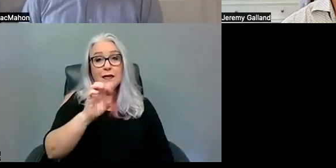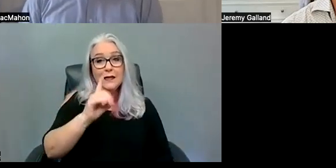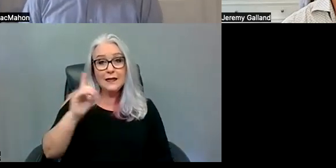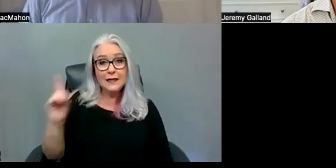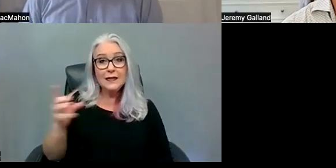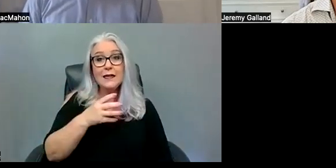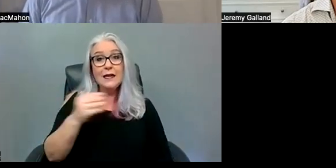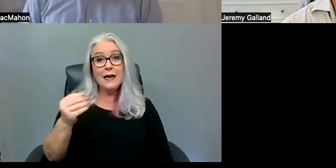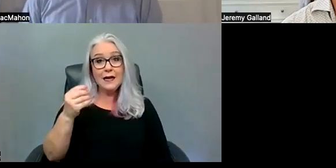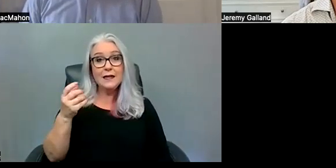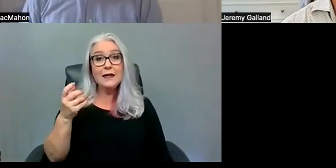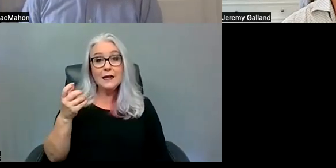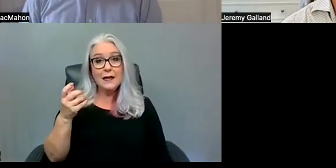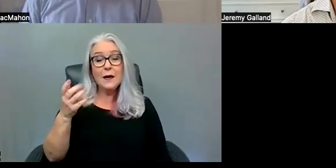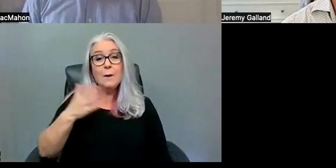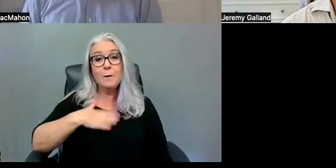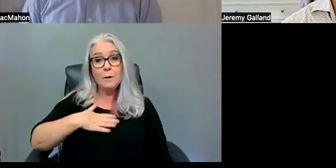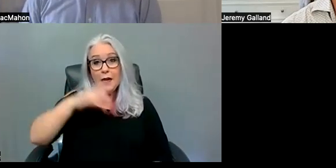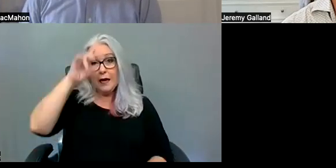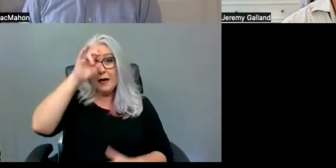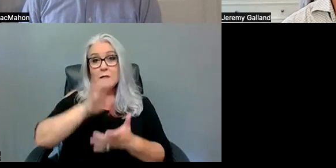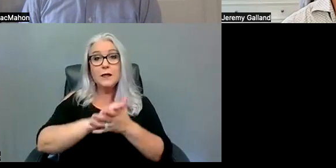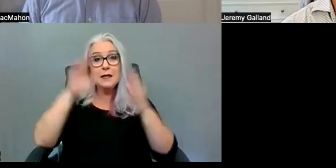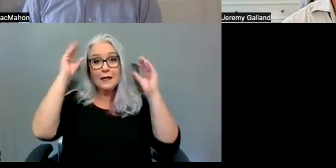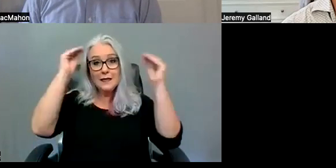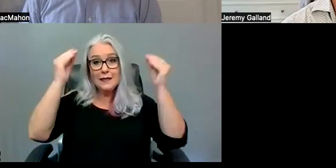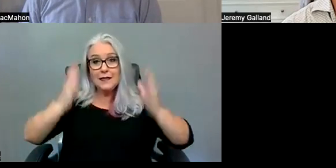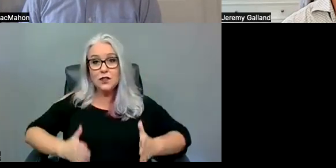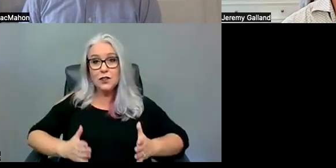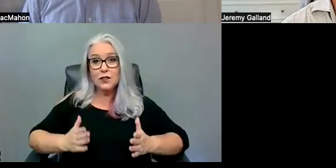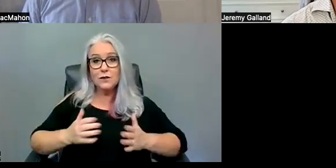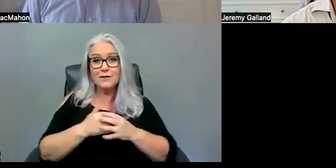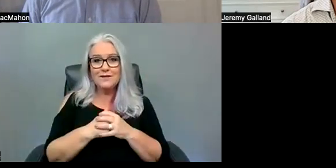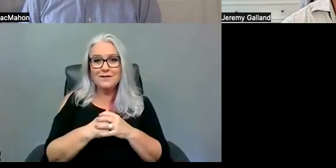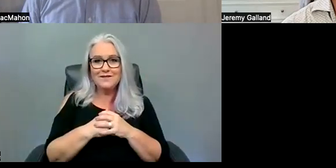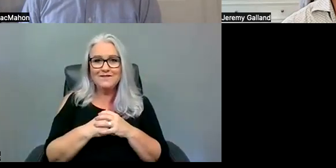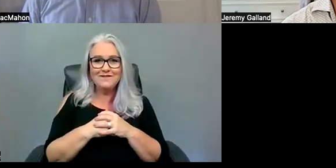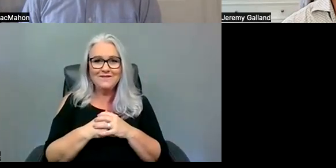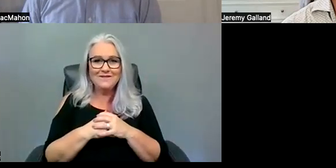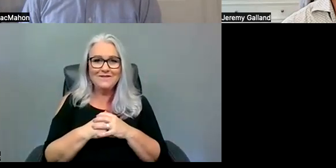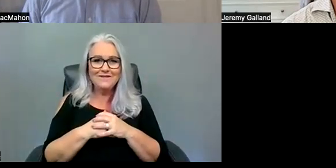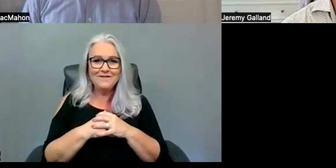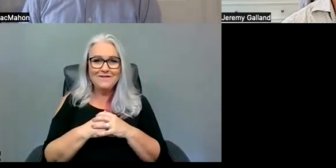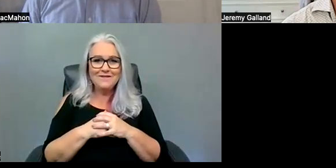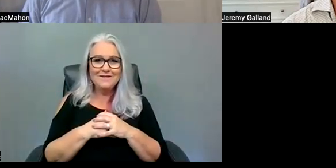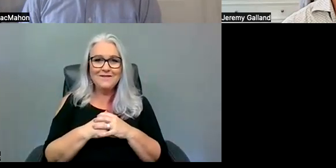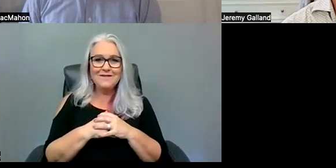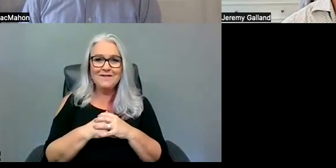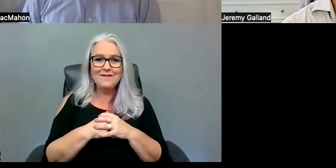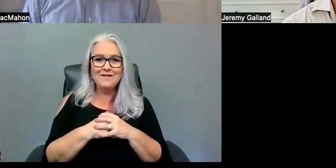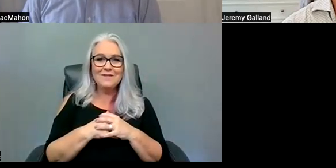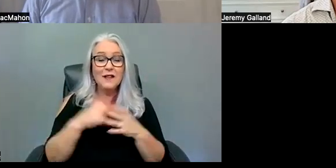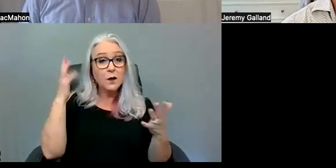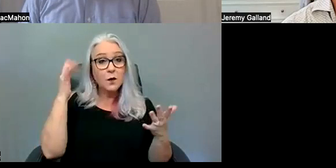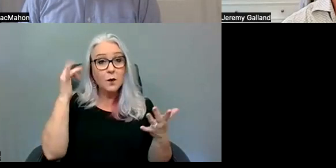on the way, and my husband is a teacher. Oh boy, I'm done here. Okay, so why do I want to run for the board? You'll